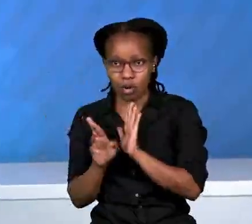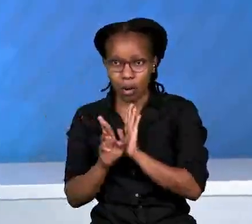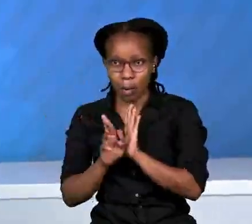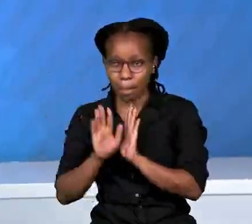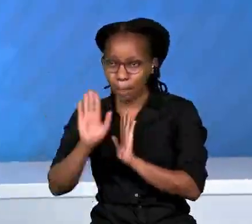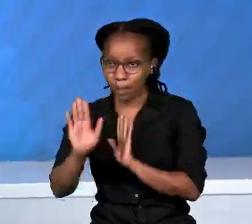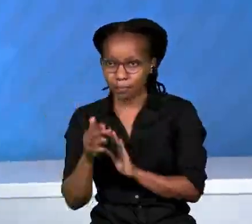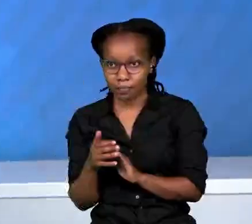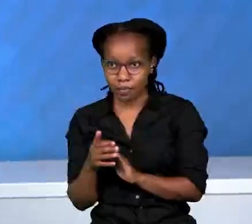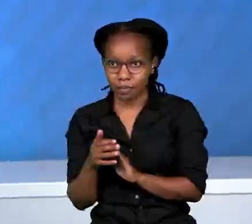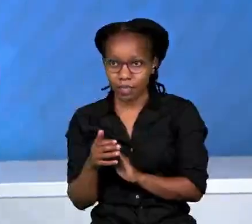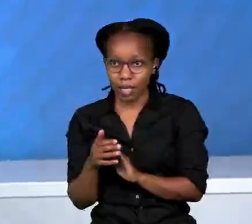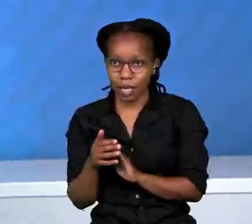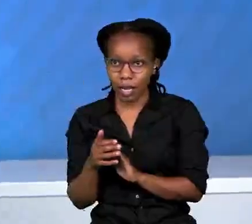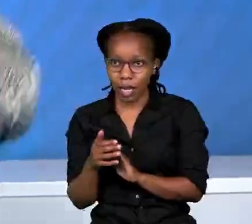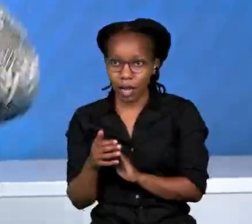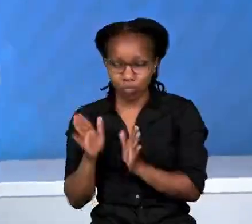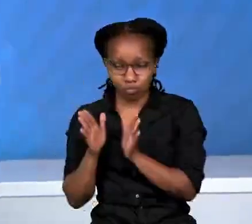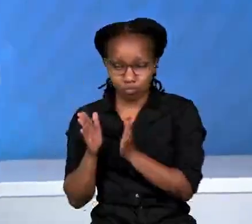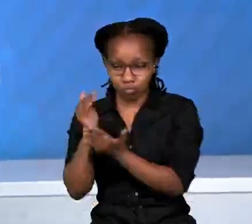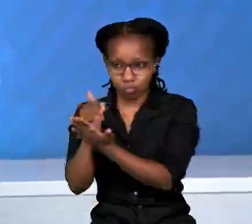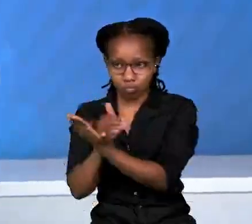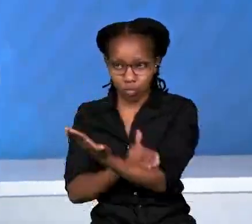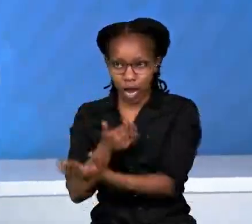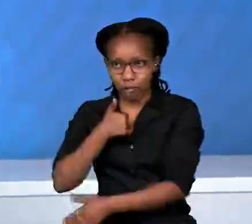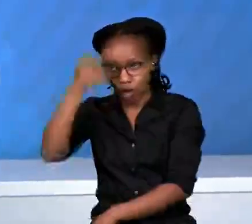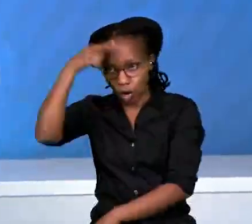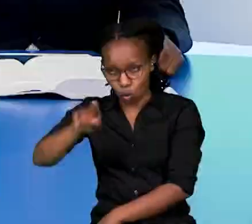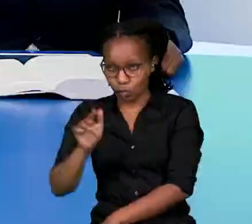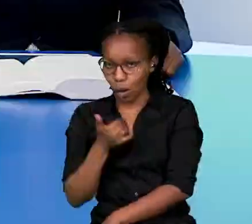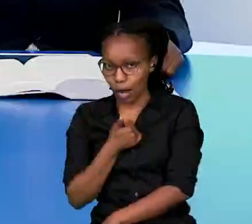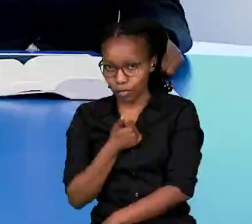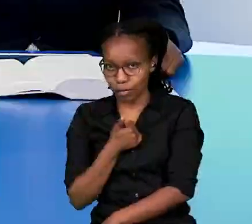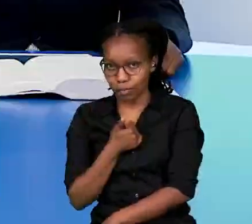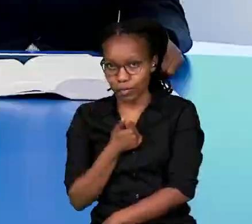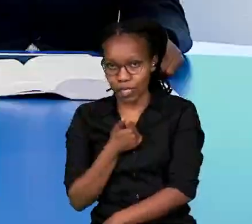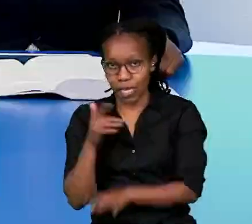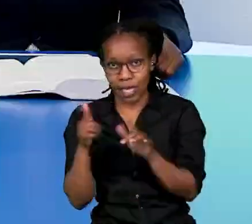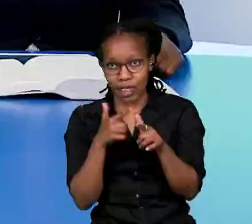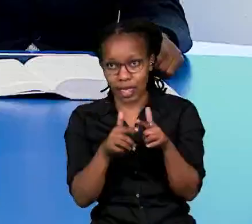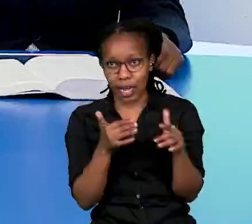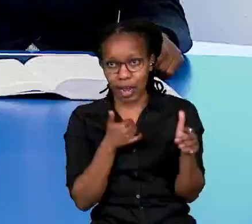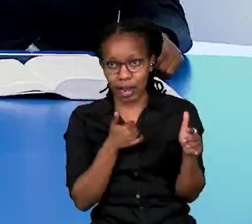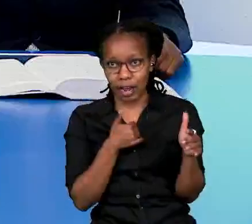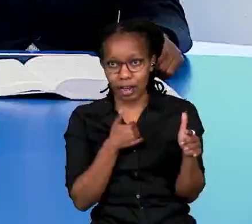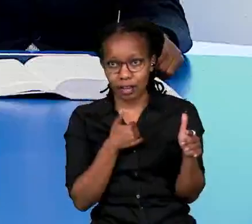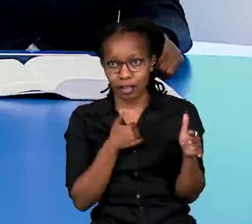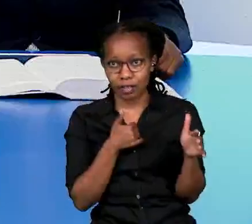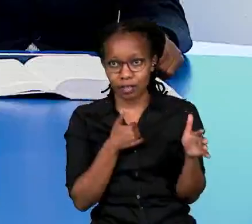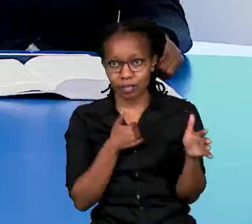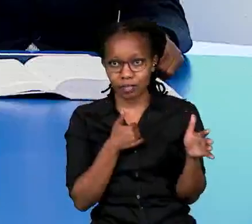the mandate to say. They have principles. They have a guiding principle. They have a policy or whatever you call it. And then you have what I call the moms and